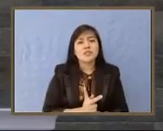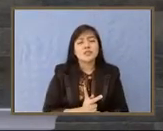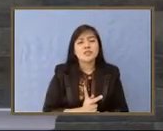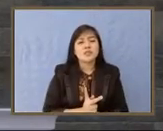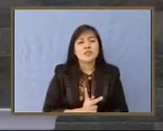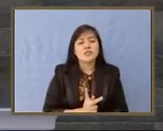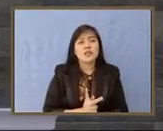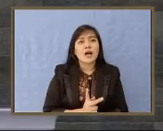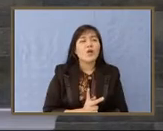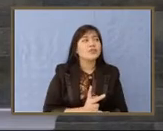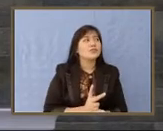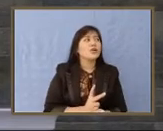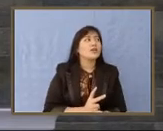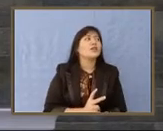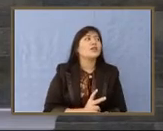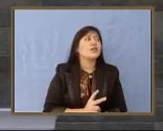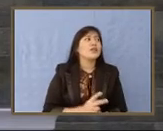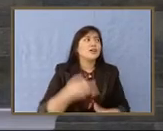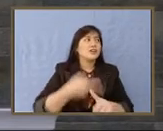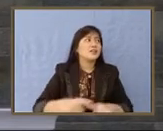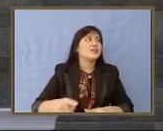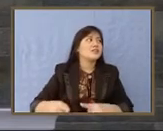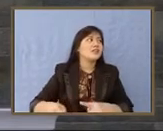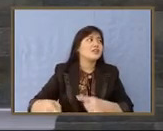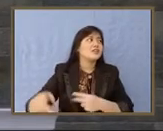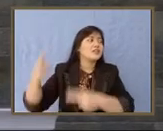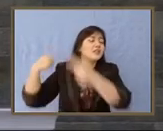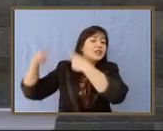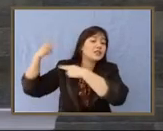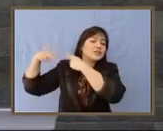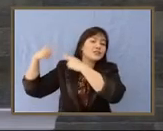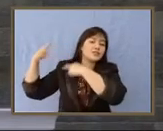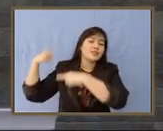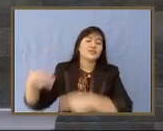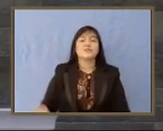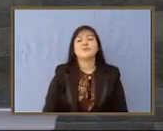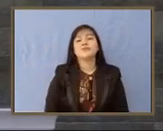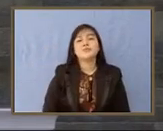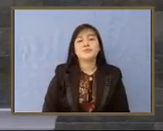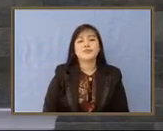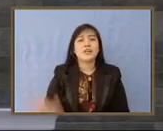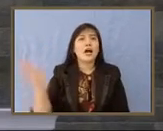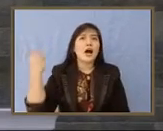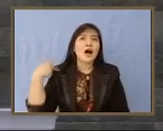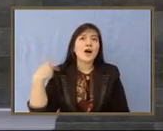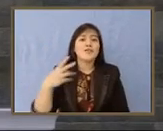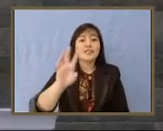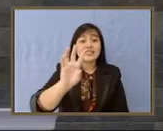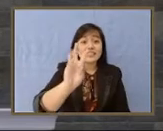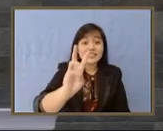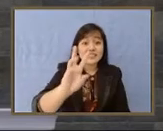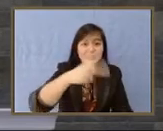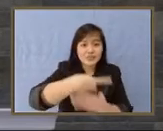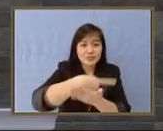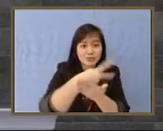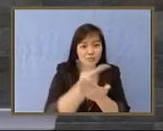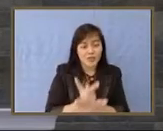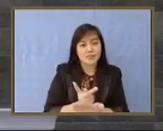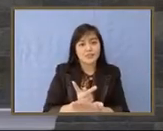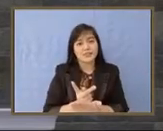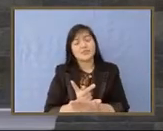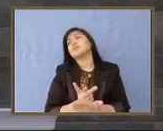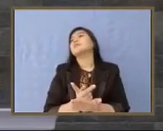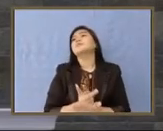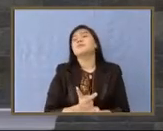Okay? So, ang gagawin nating outlining dito, it was divided into six parts At sa anim na part po na ito, dyan po